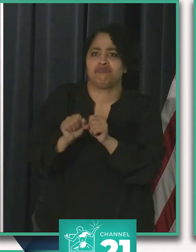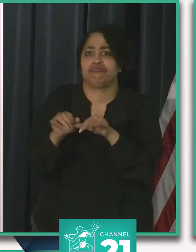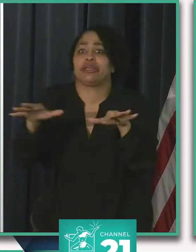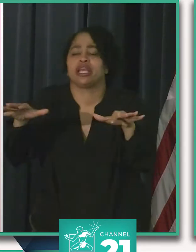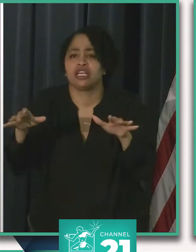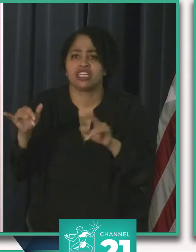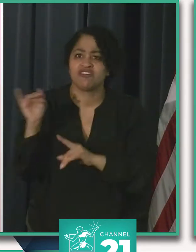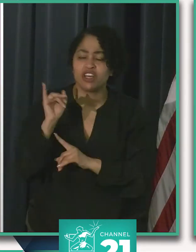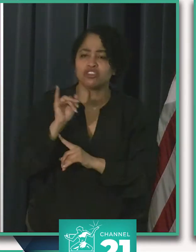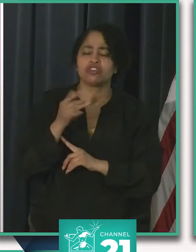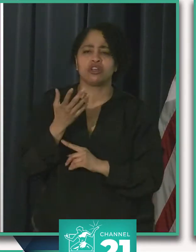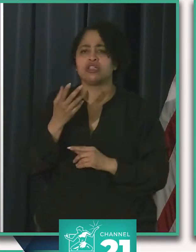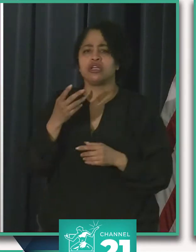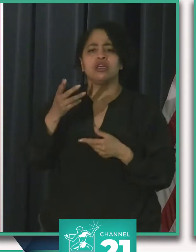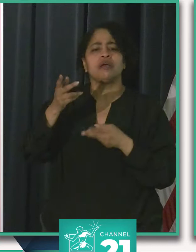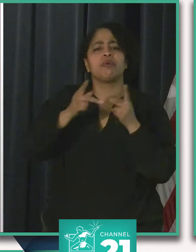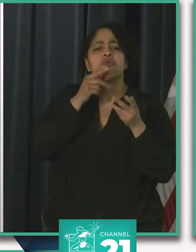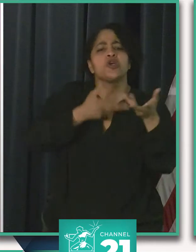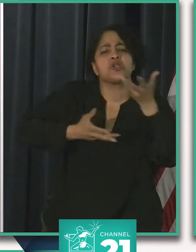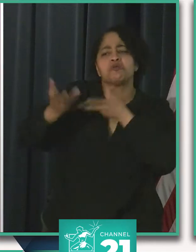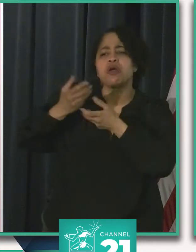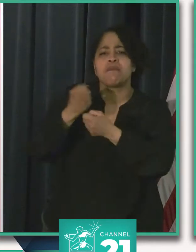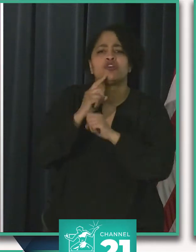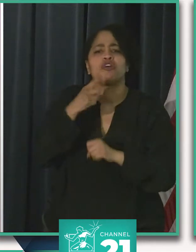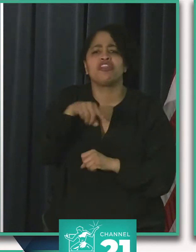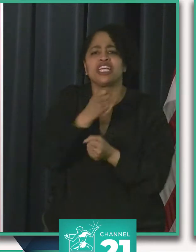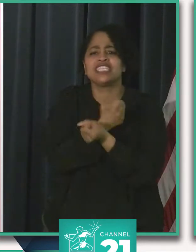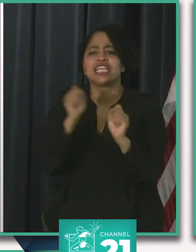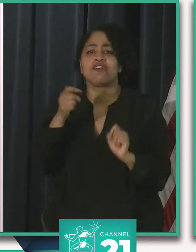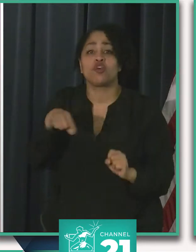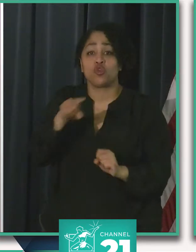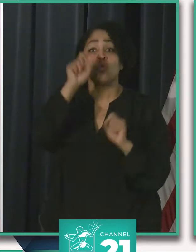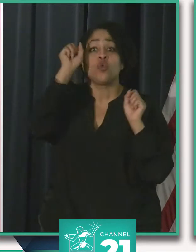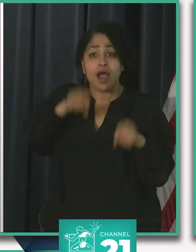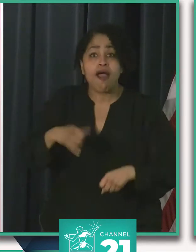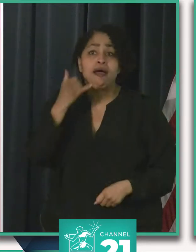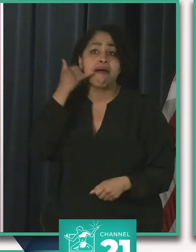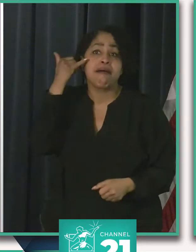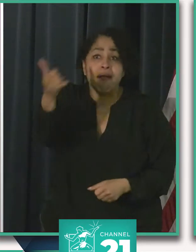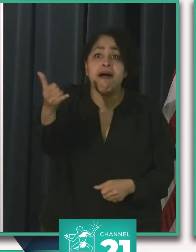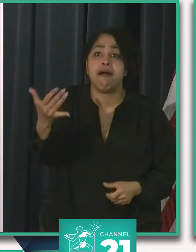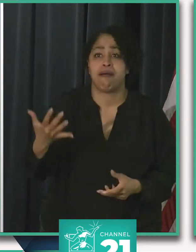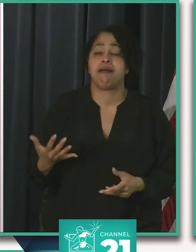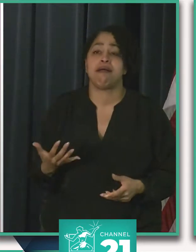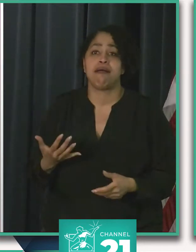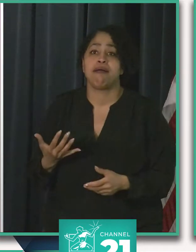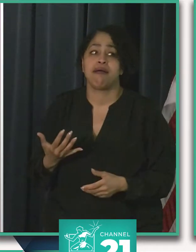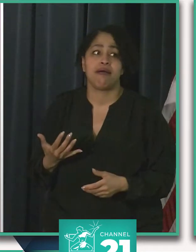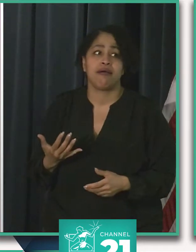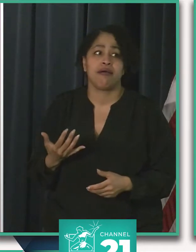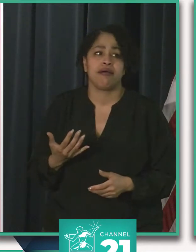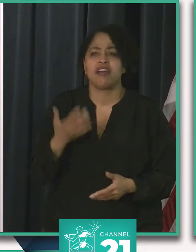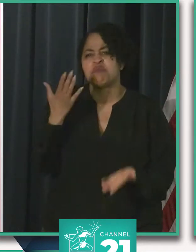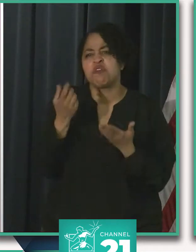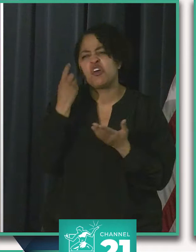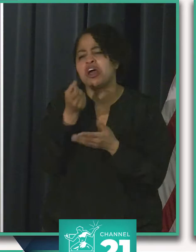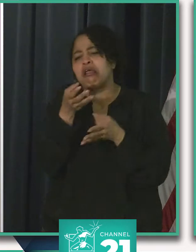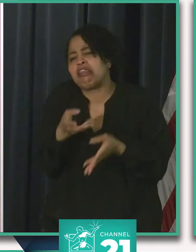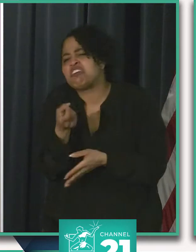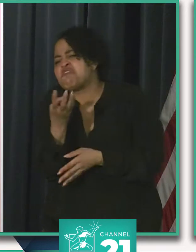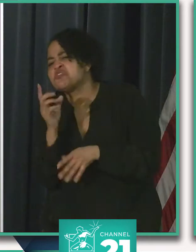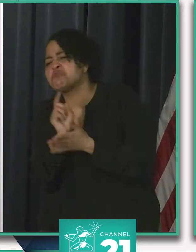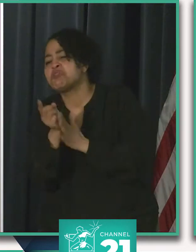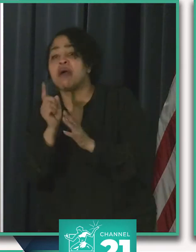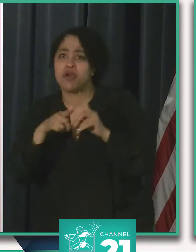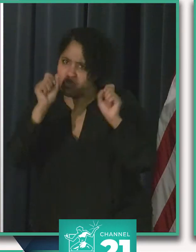who are interacting and make sure that they are safe. You can call, probably for another few minutes, but certainly